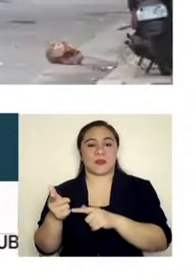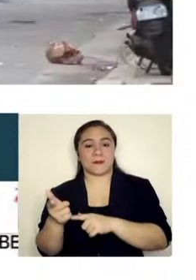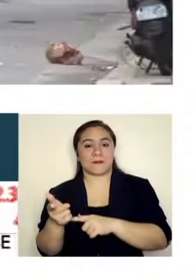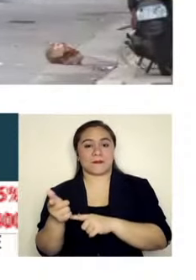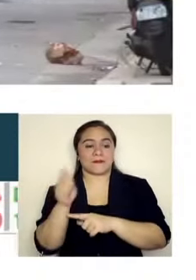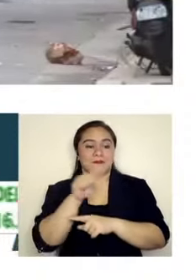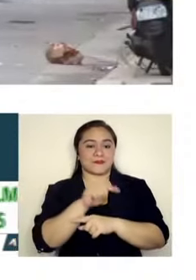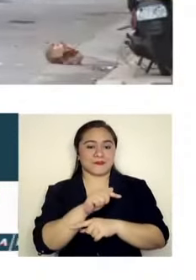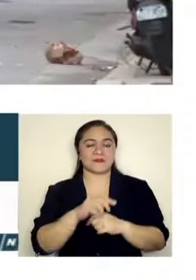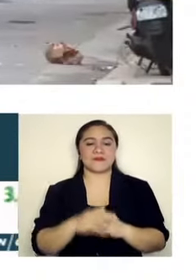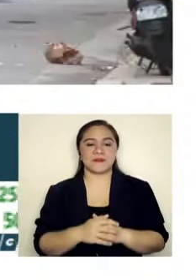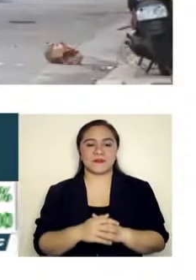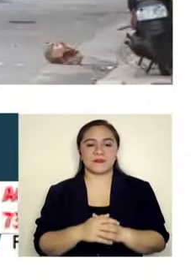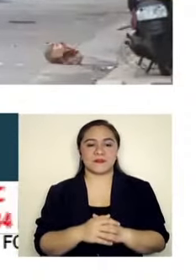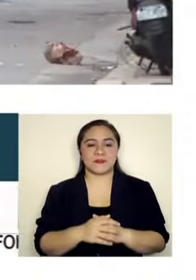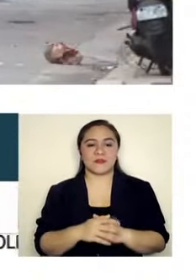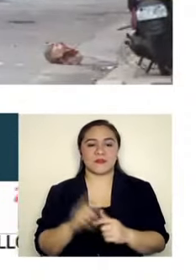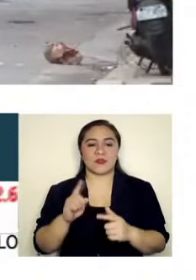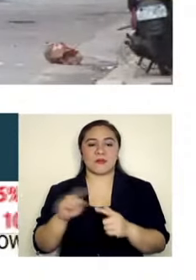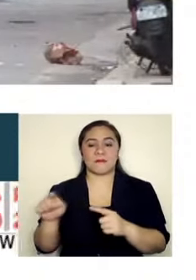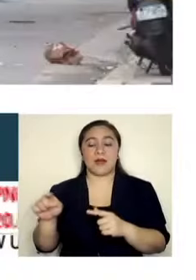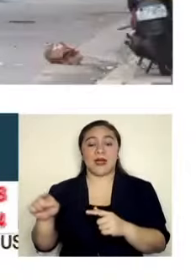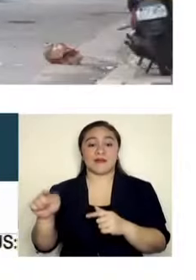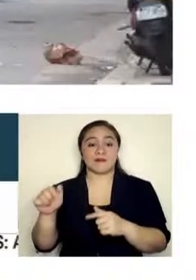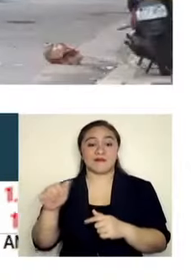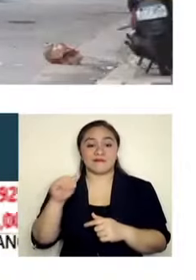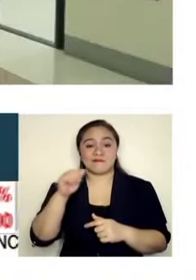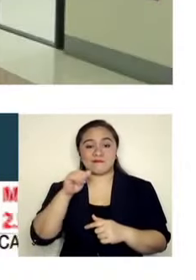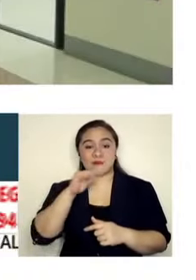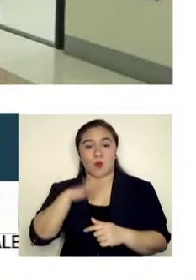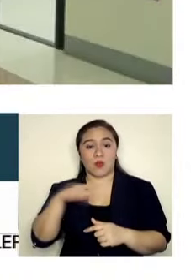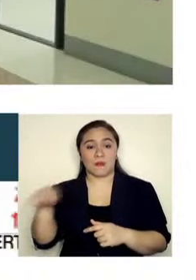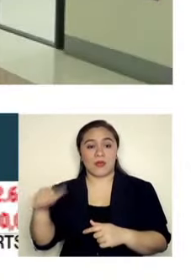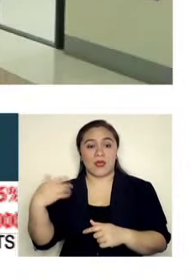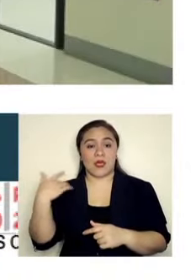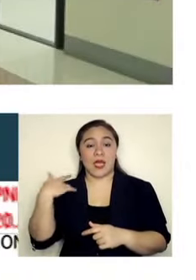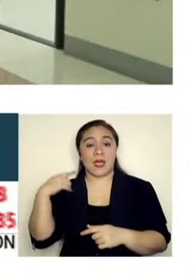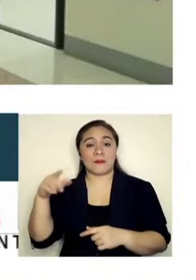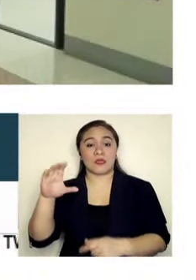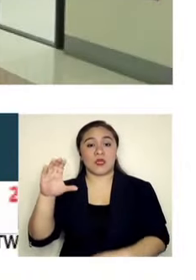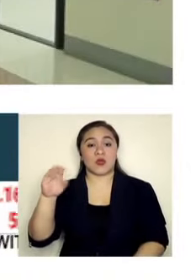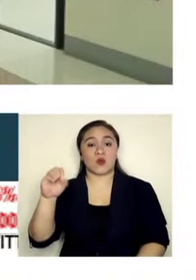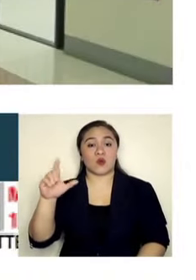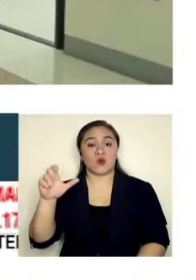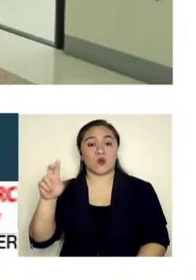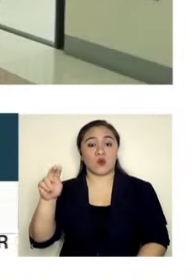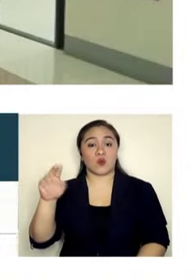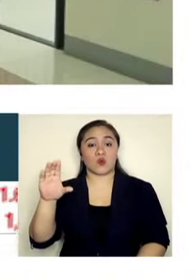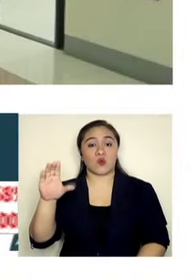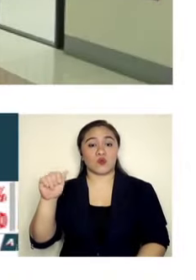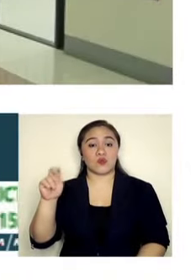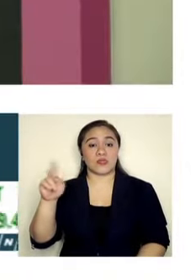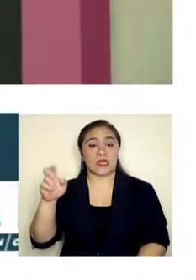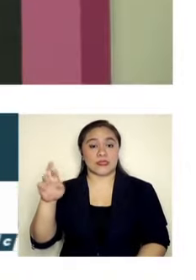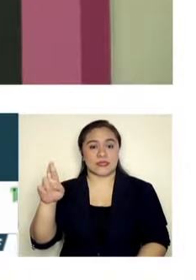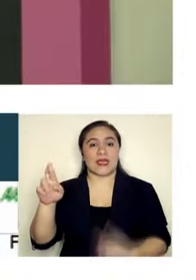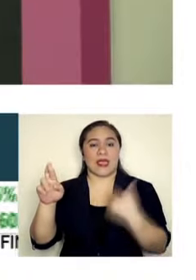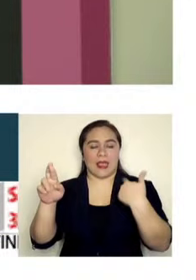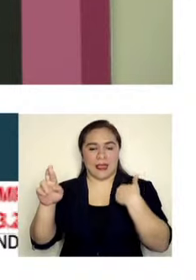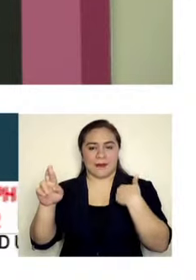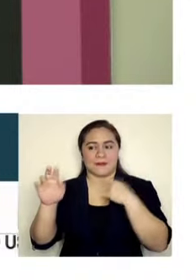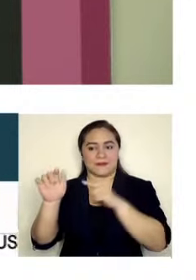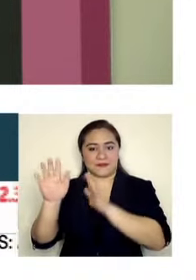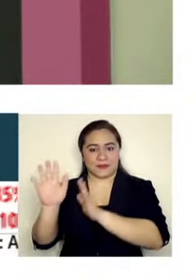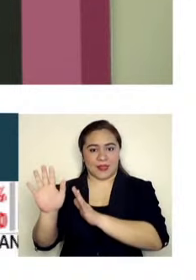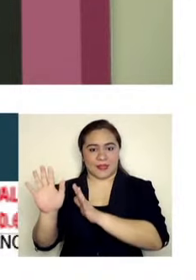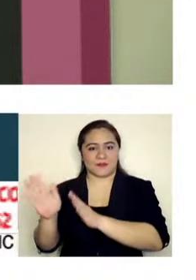the female, meron siyang comorbid. So comorbid niya diabetes and colon cancer. Okay. Now, the two others, yung father at saka yung